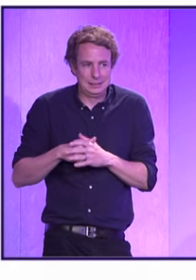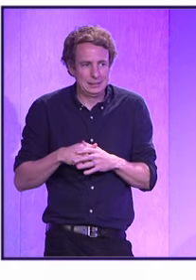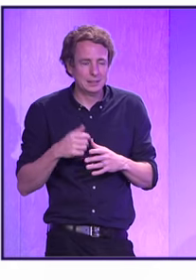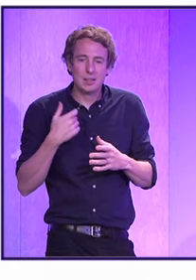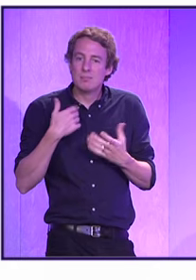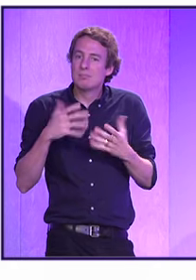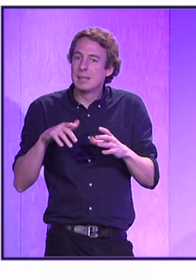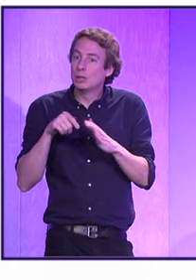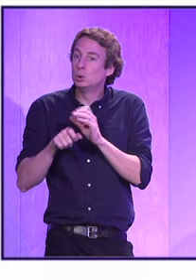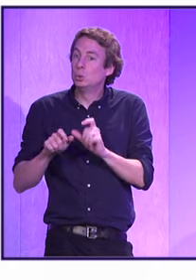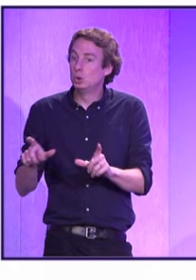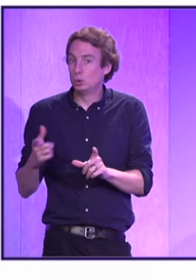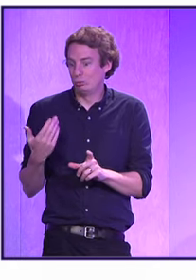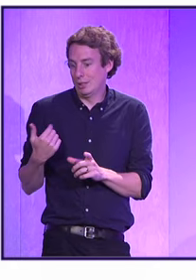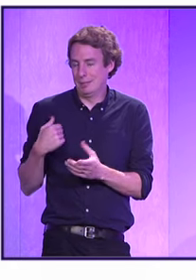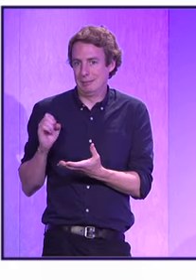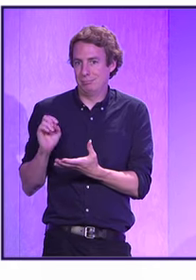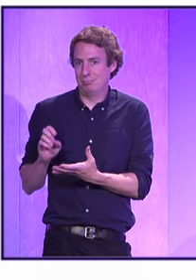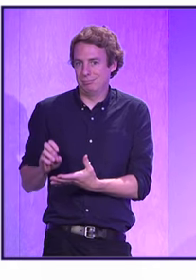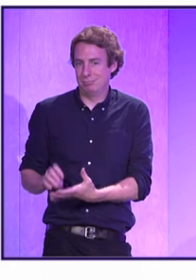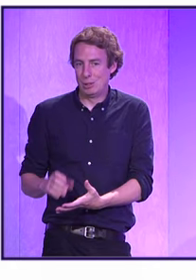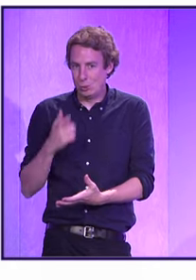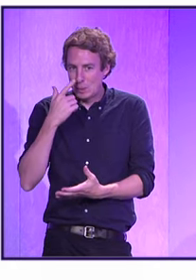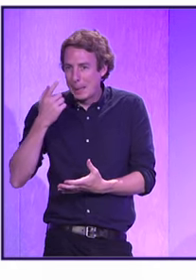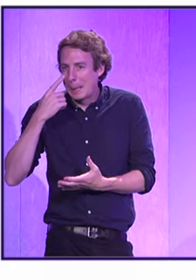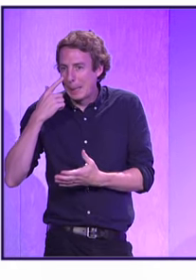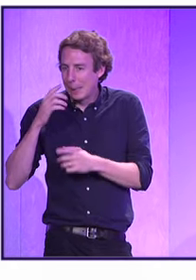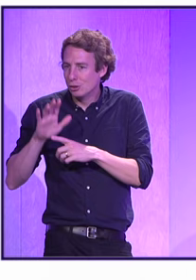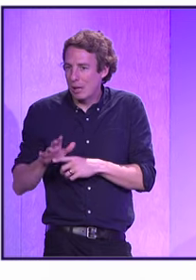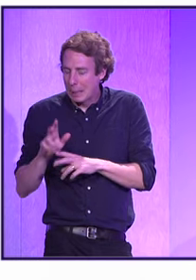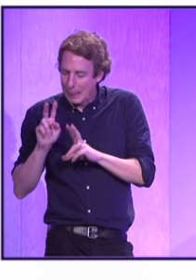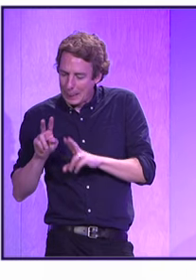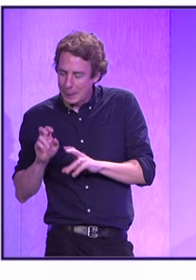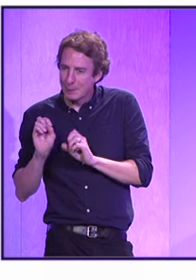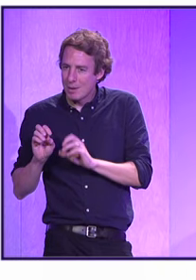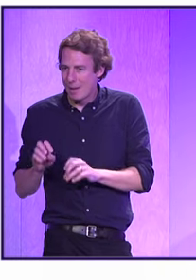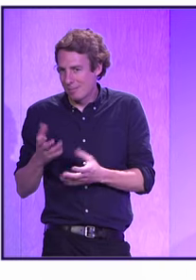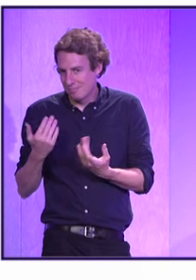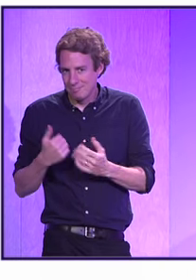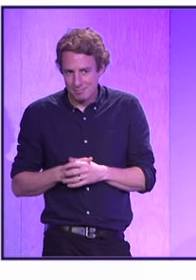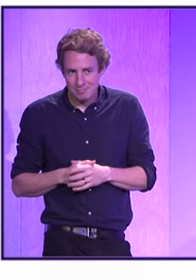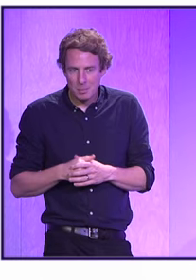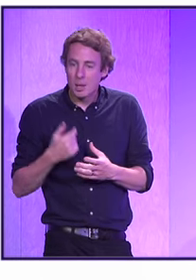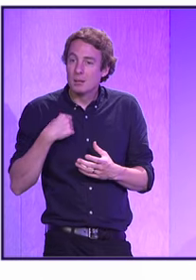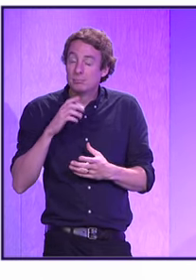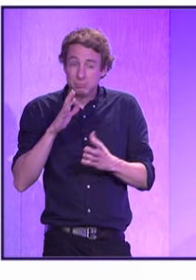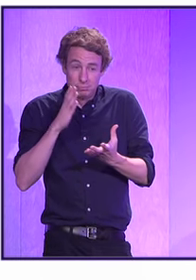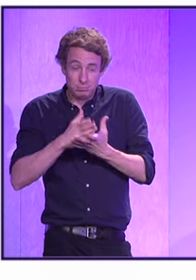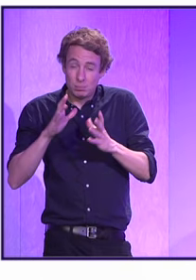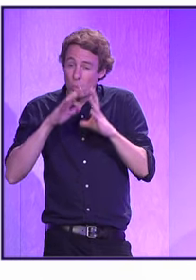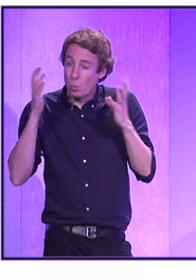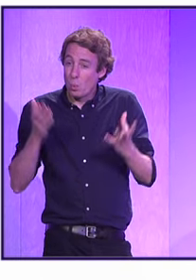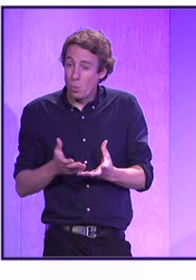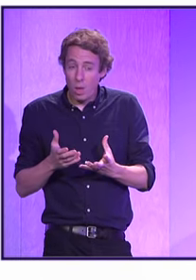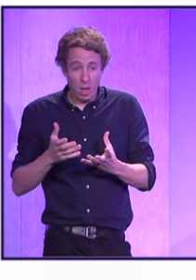Pros. And recently this year, you know, I got into YouTube, so you can check my YouTube channel out and leave some feedback. The world